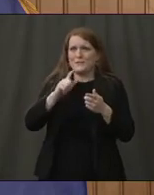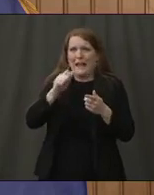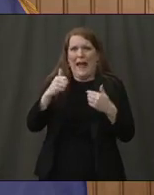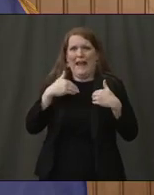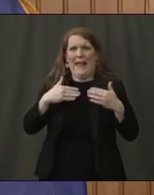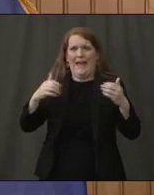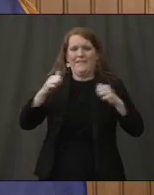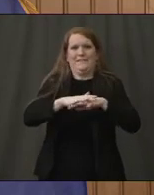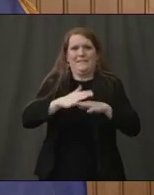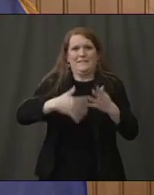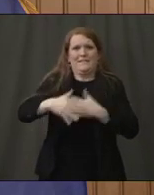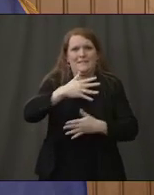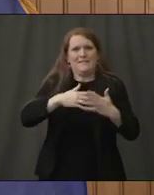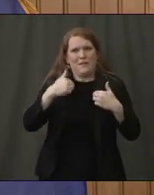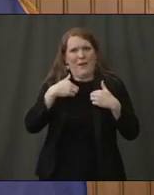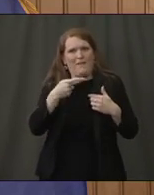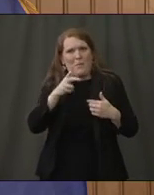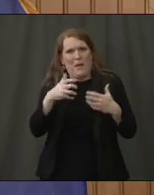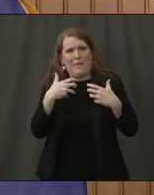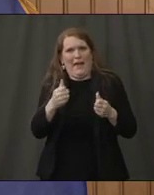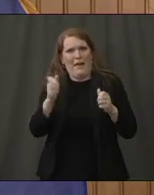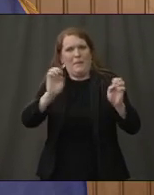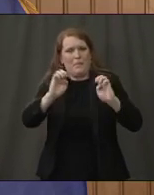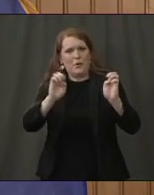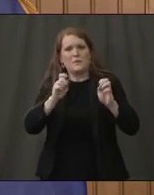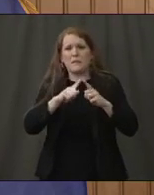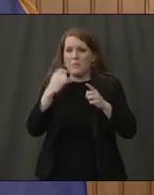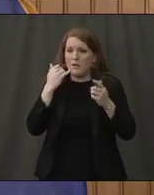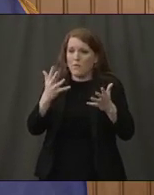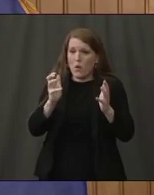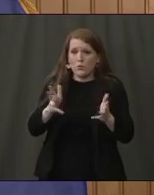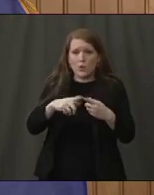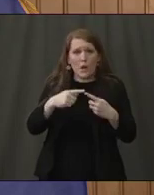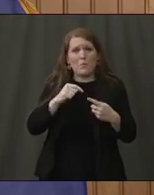health emergency. But if you want to talk about it, you got my number.